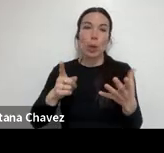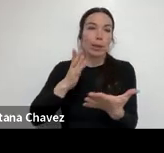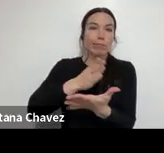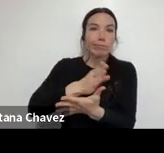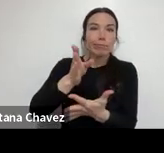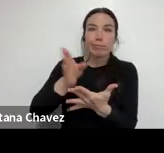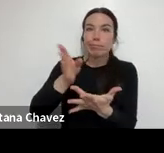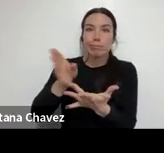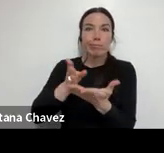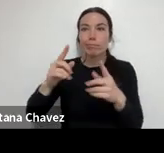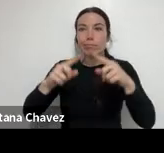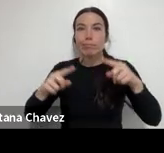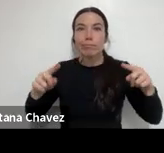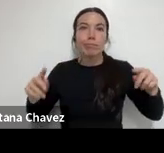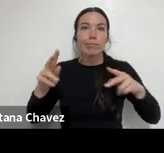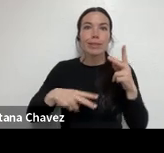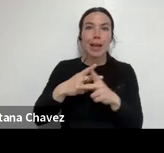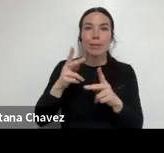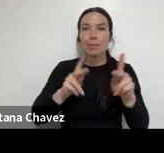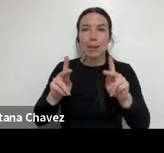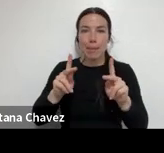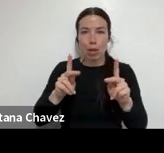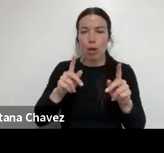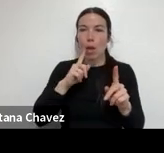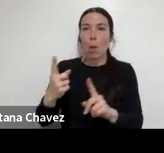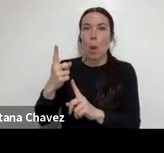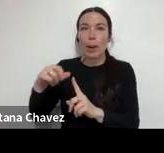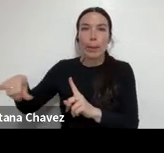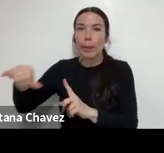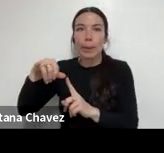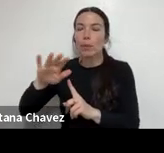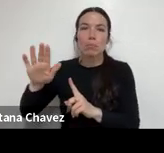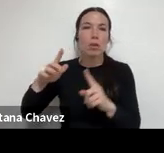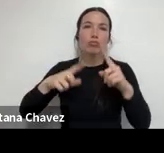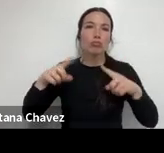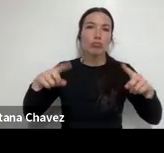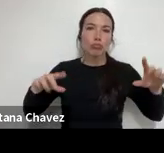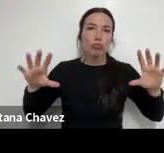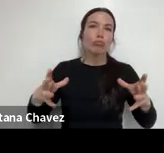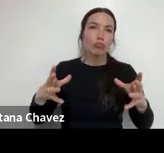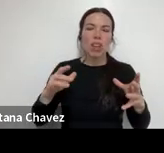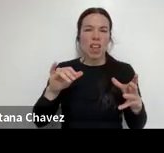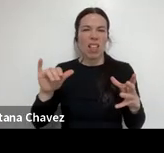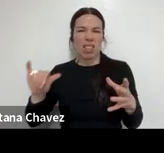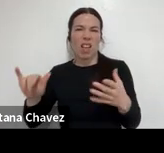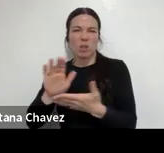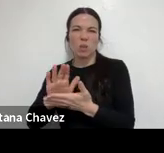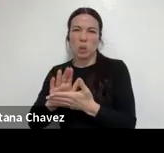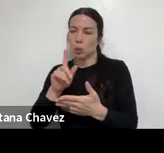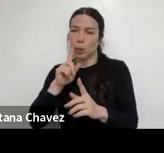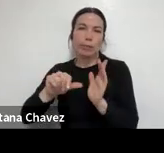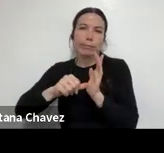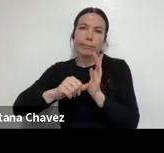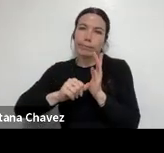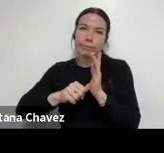remains something that is very particular about the school, and something that those of you who will end